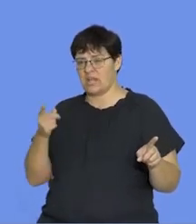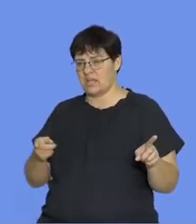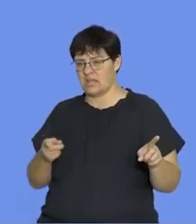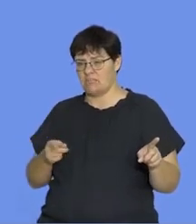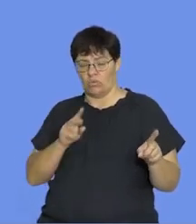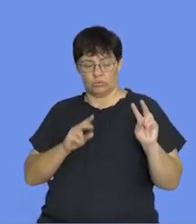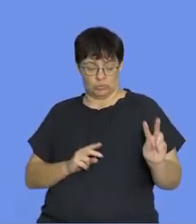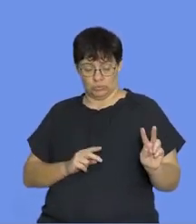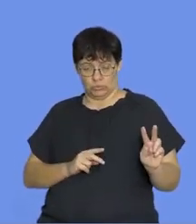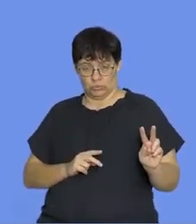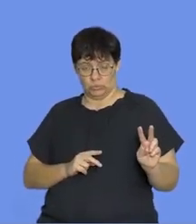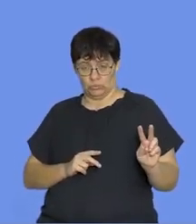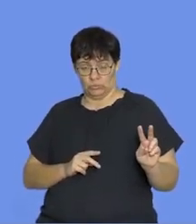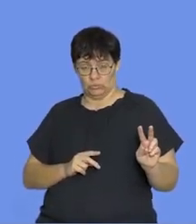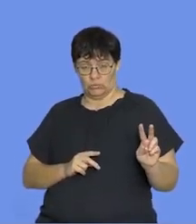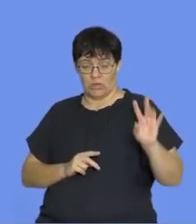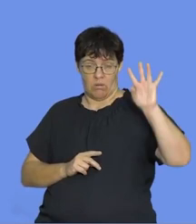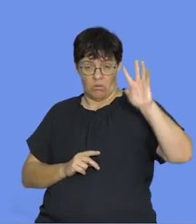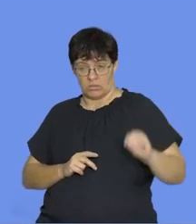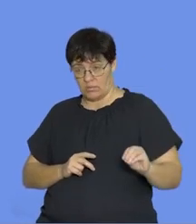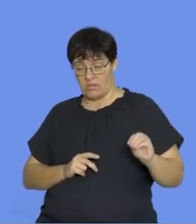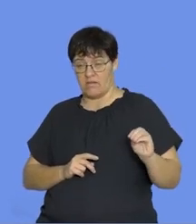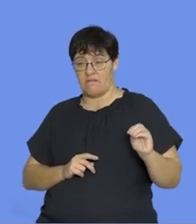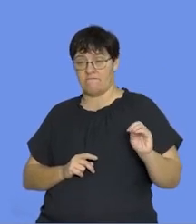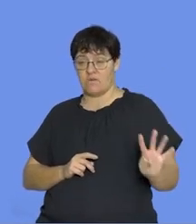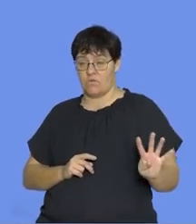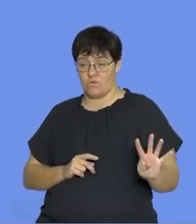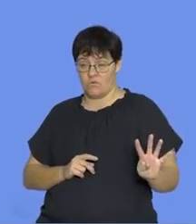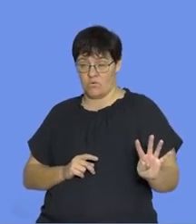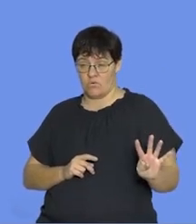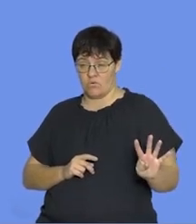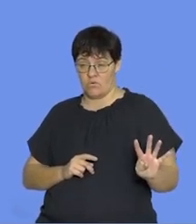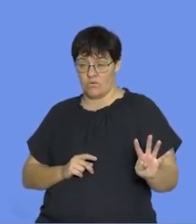and then 4 of